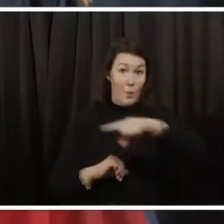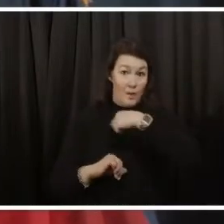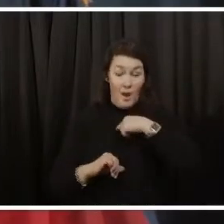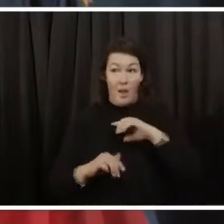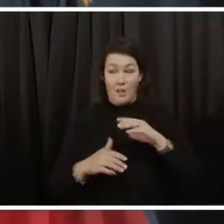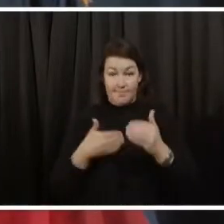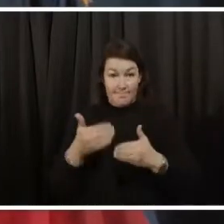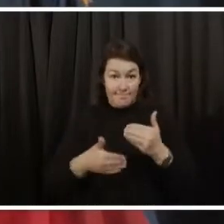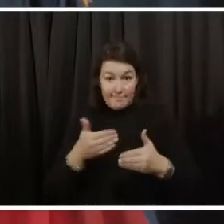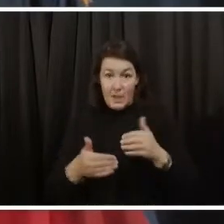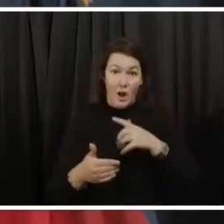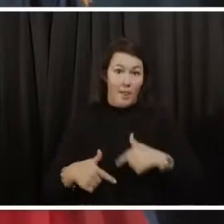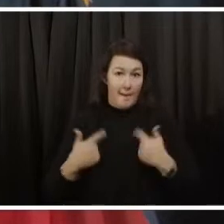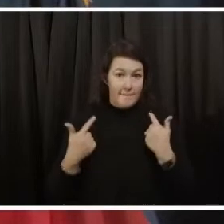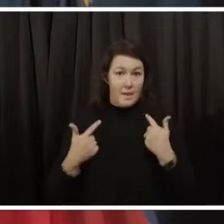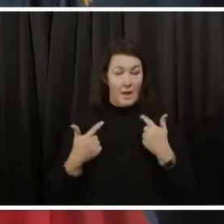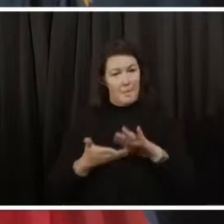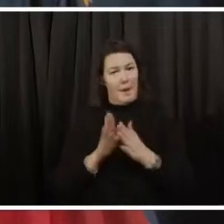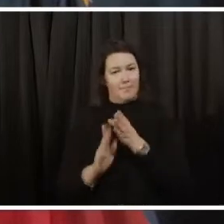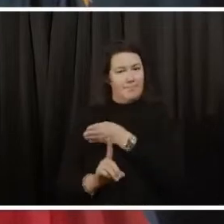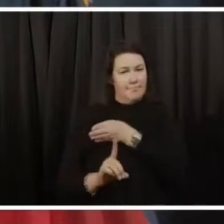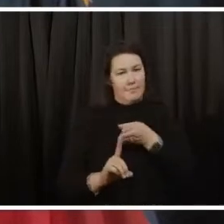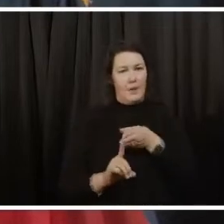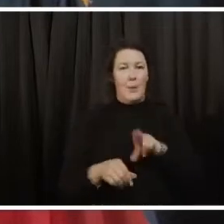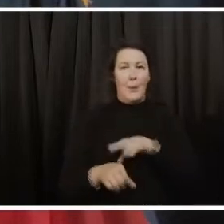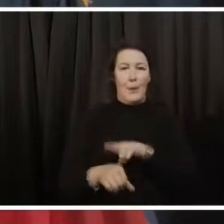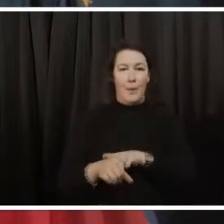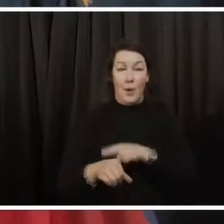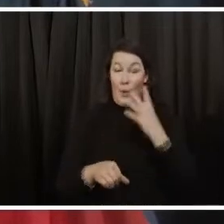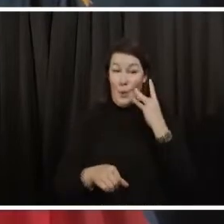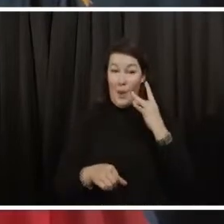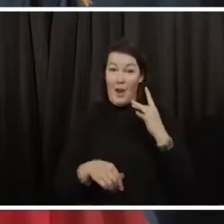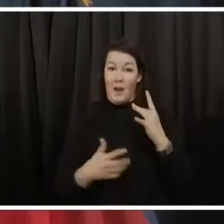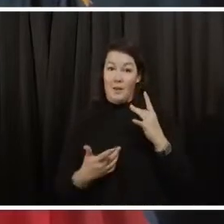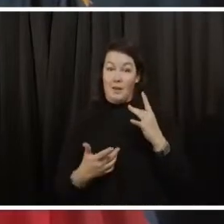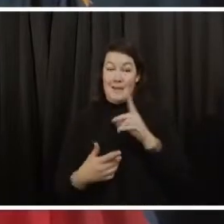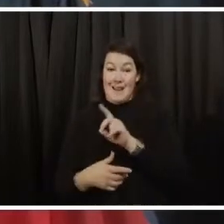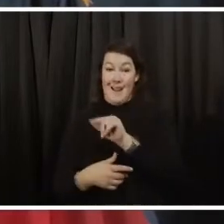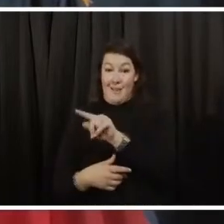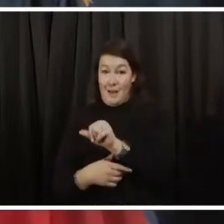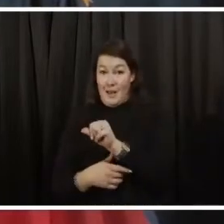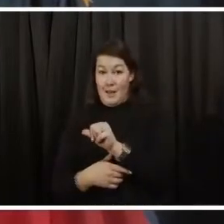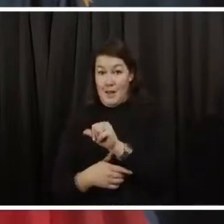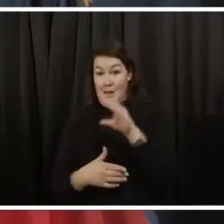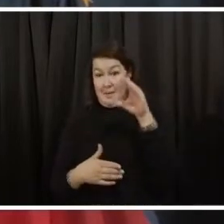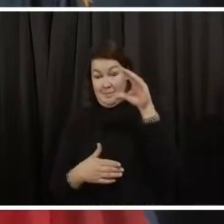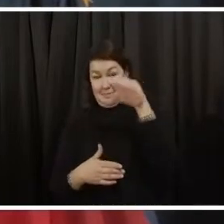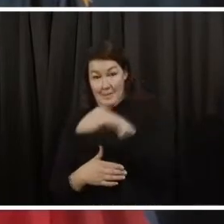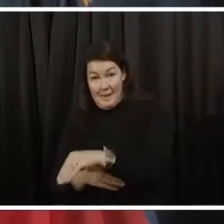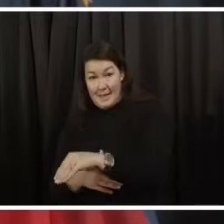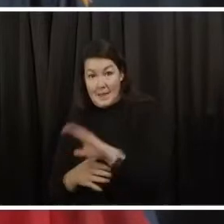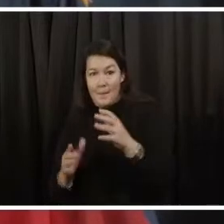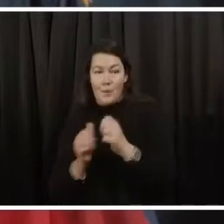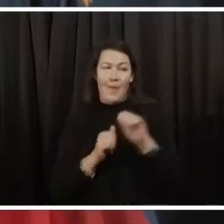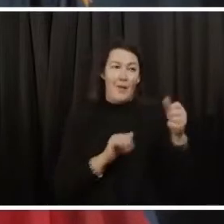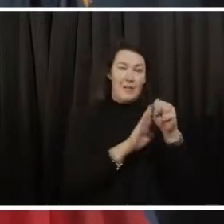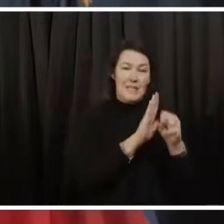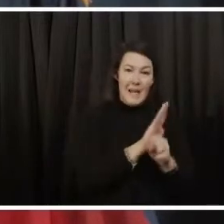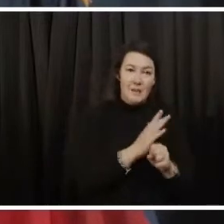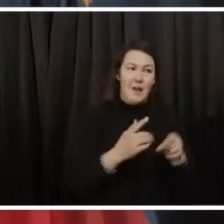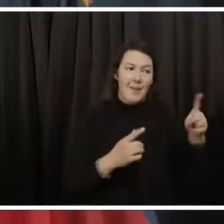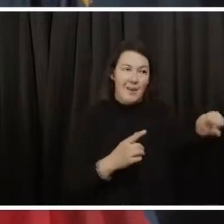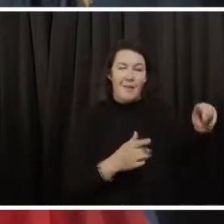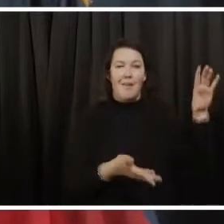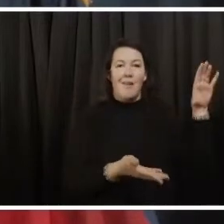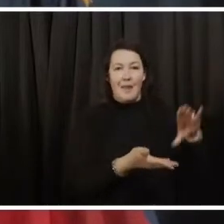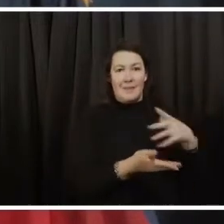So, and one of the reasons that the peak of the Delta wave was not as high here as it was in many states that had lower vaccination rates is